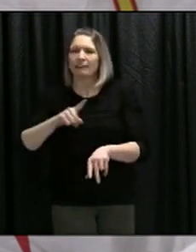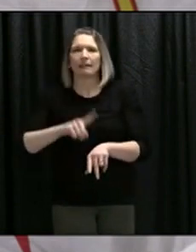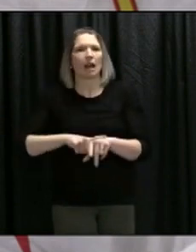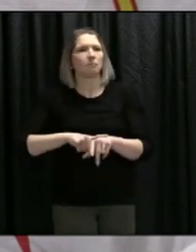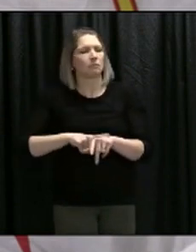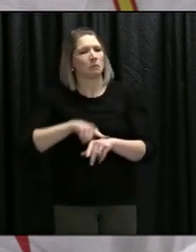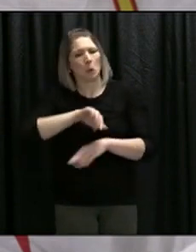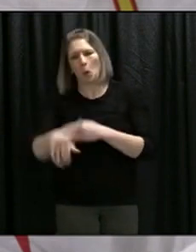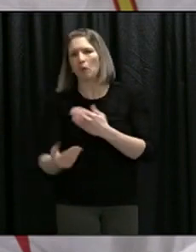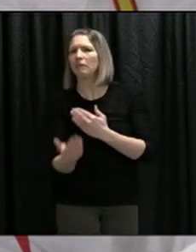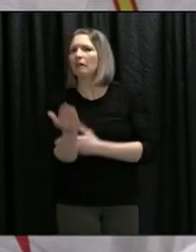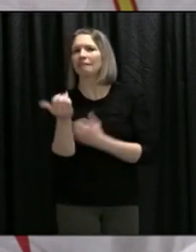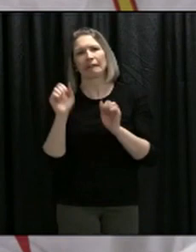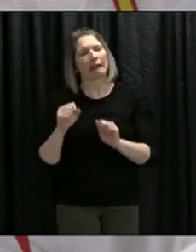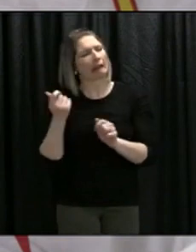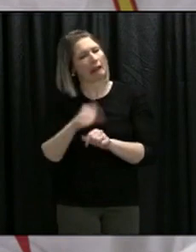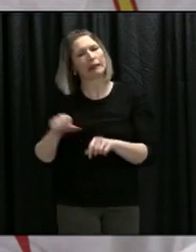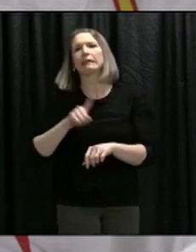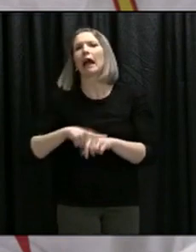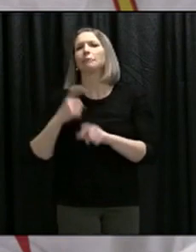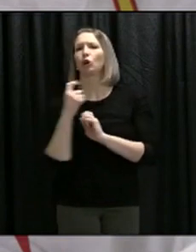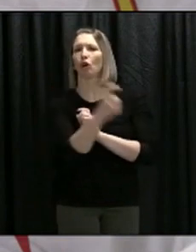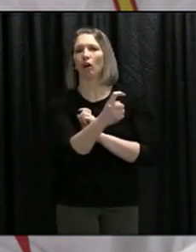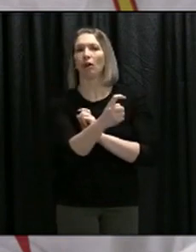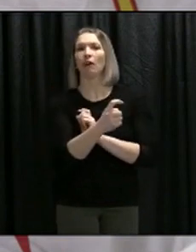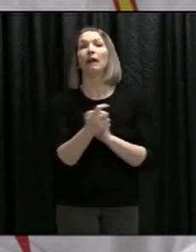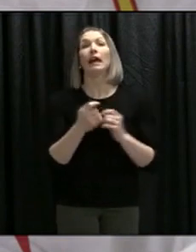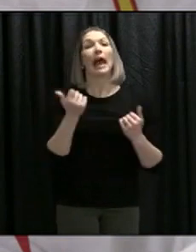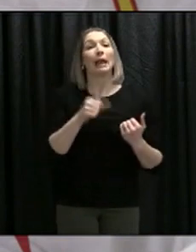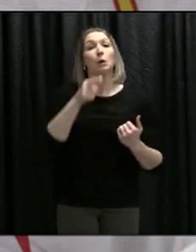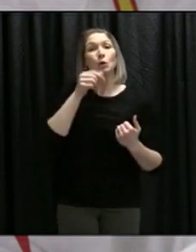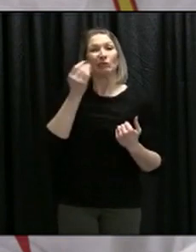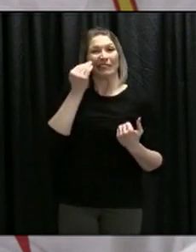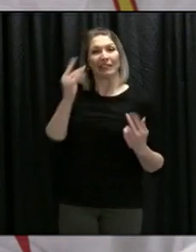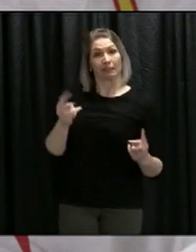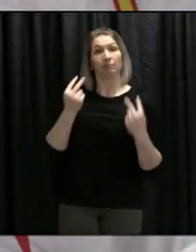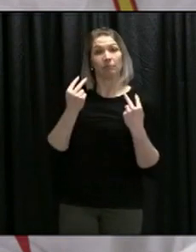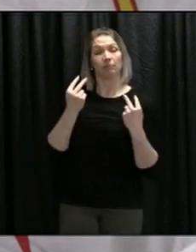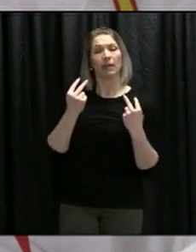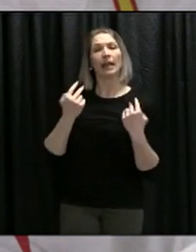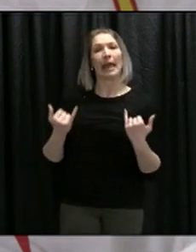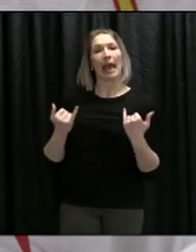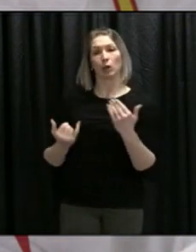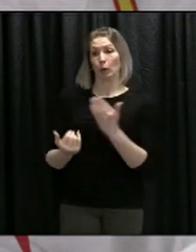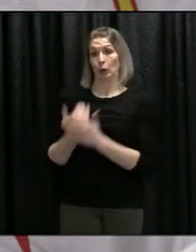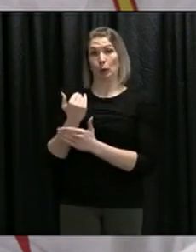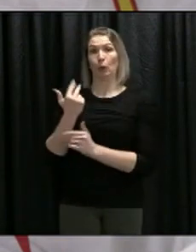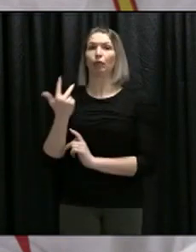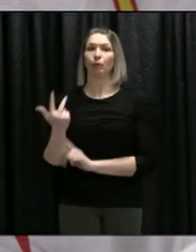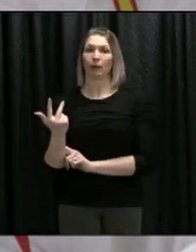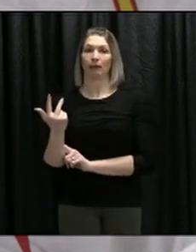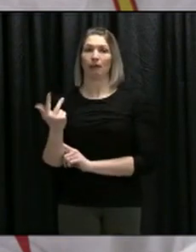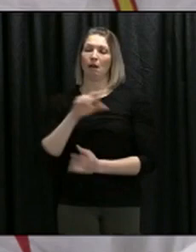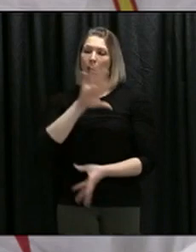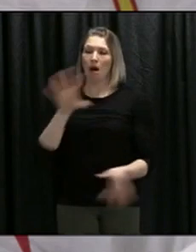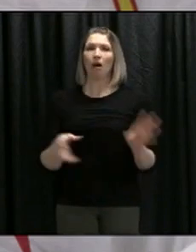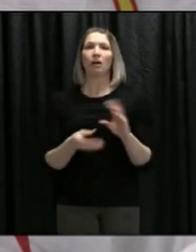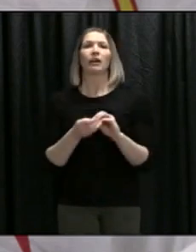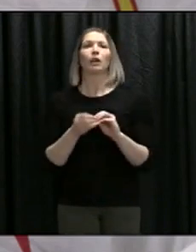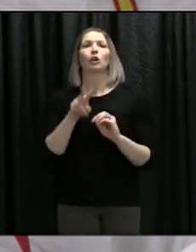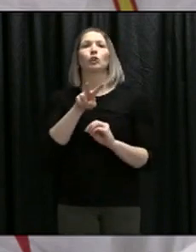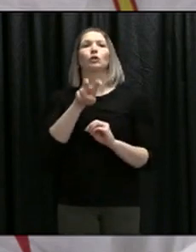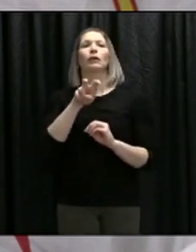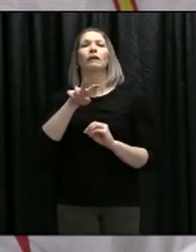recap for those who may have just joined, we have 3 new cases since yesterday's media availability. The total number of cases in the province